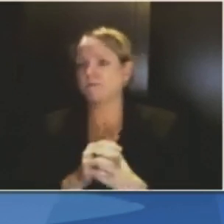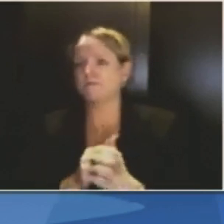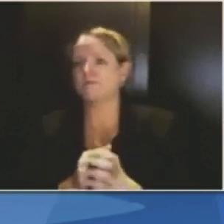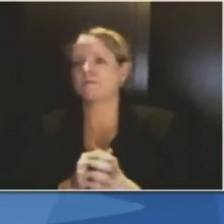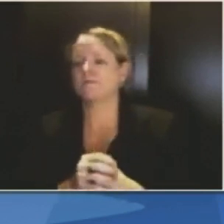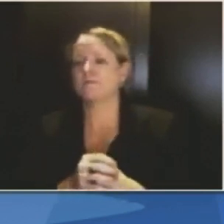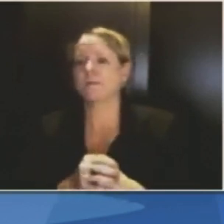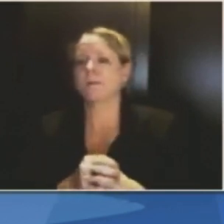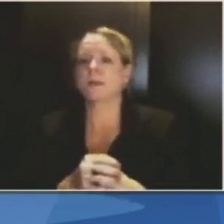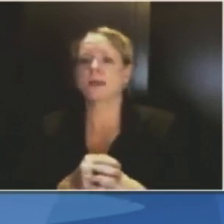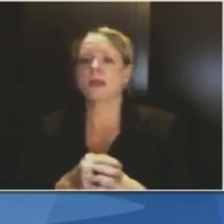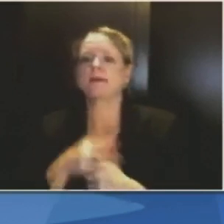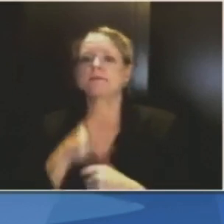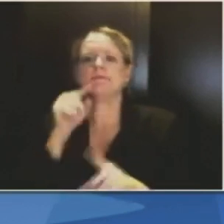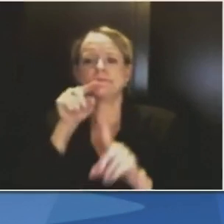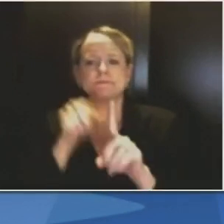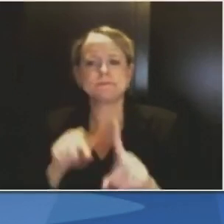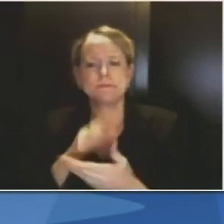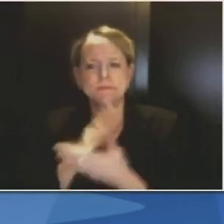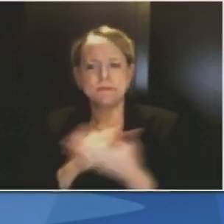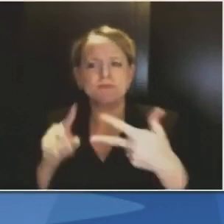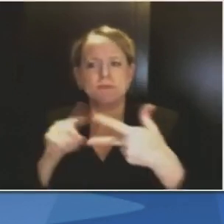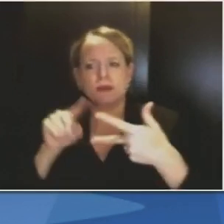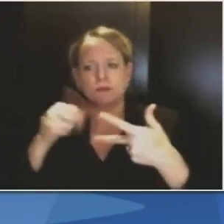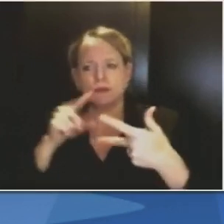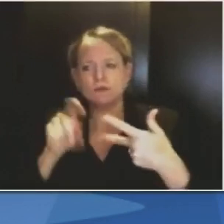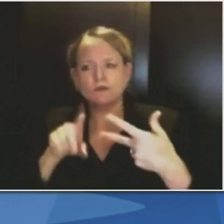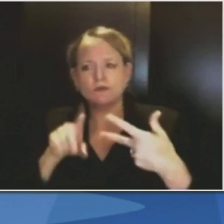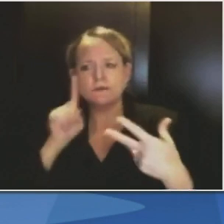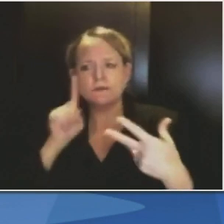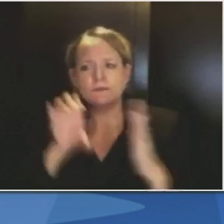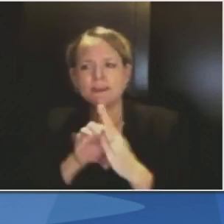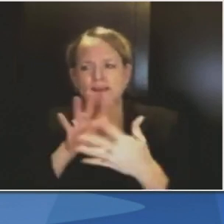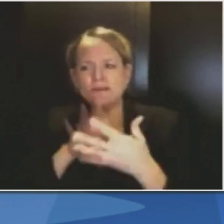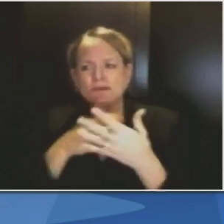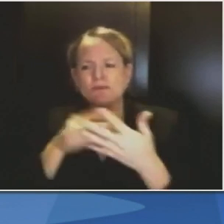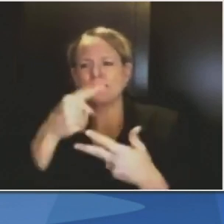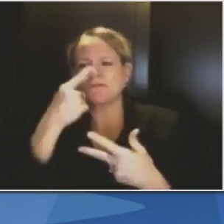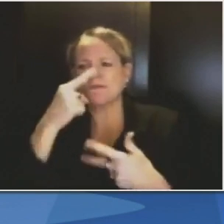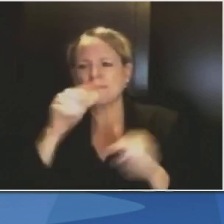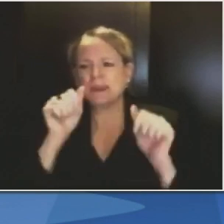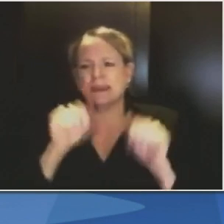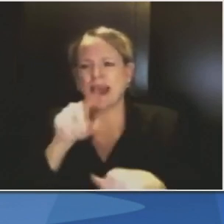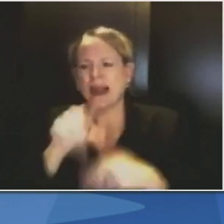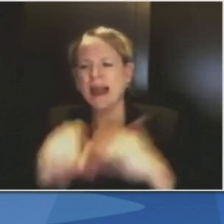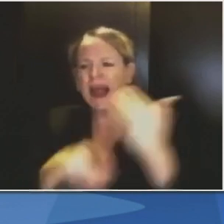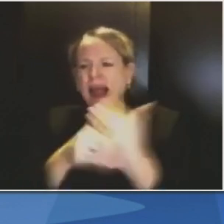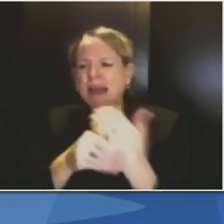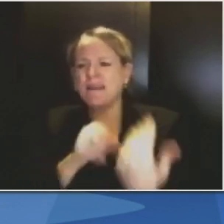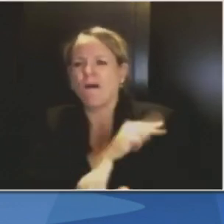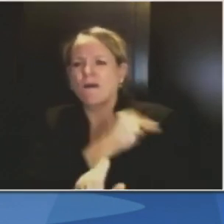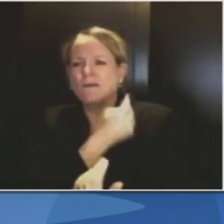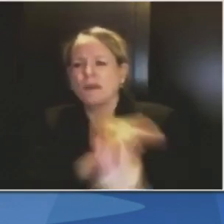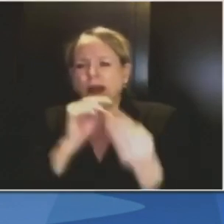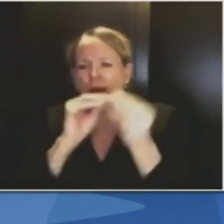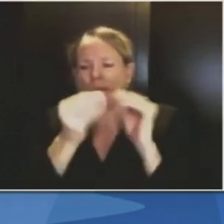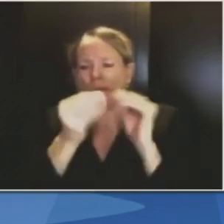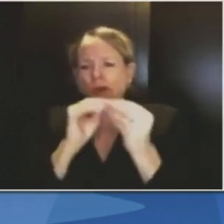Wisconsin? I also report on Minnesota, and Minnesota has such a graphic, and it is quite helpful to see the rise and